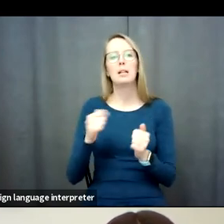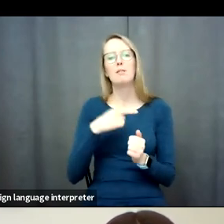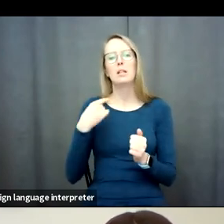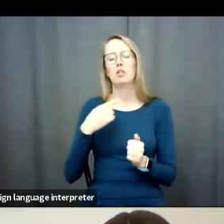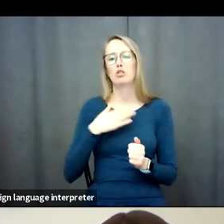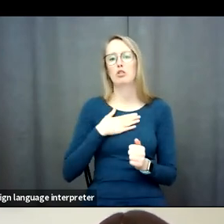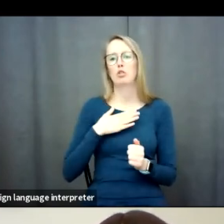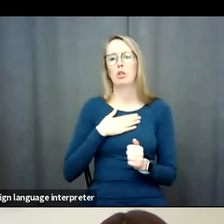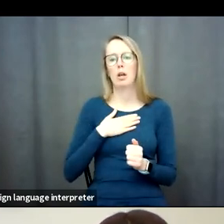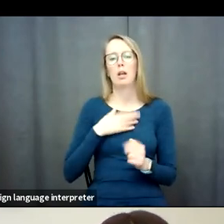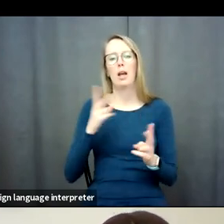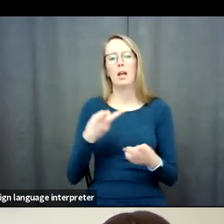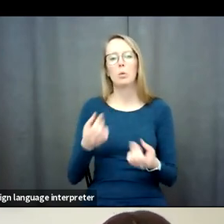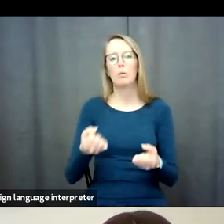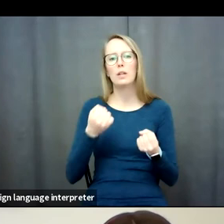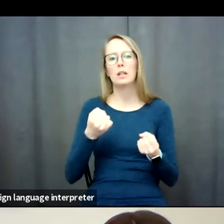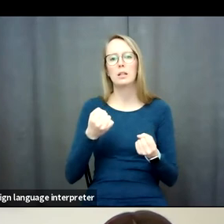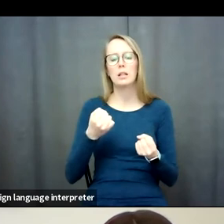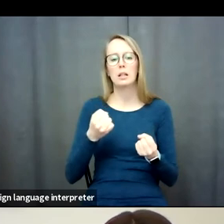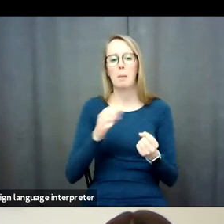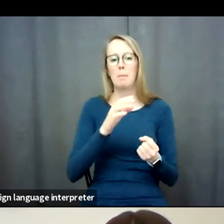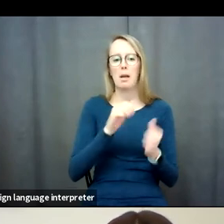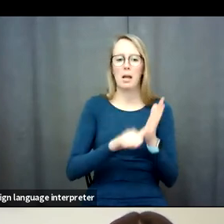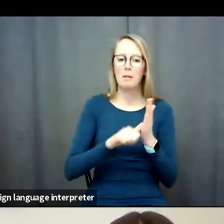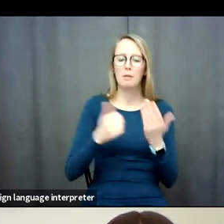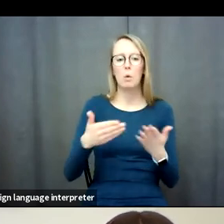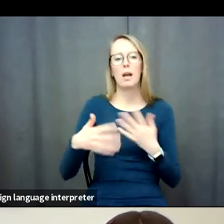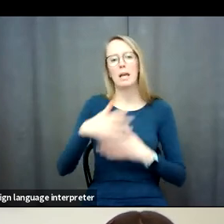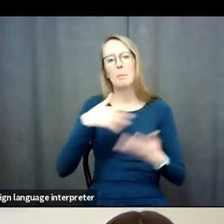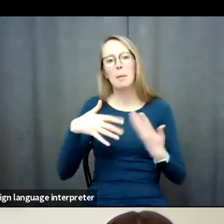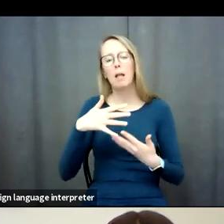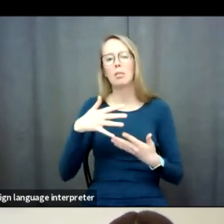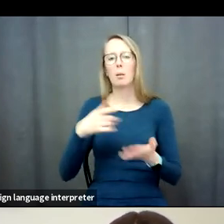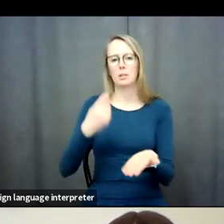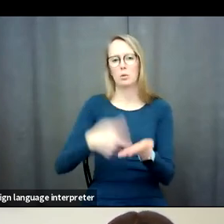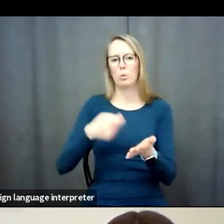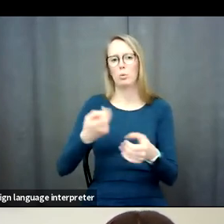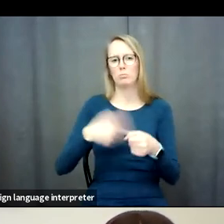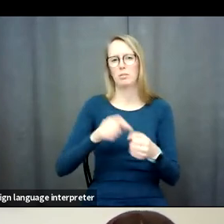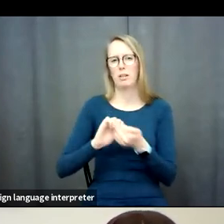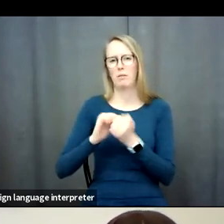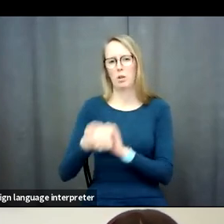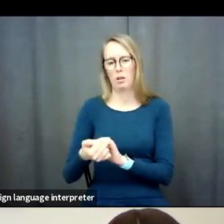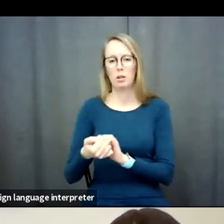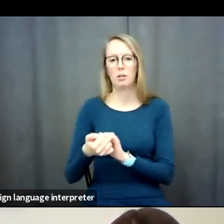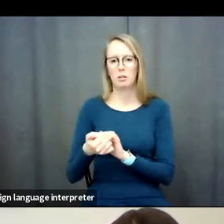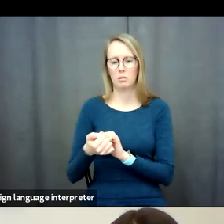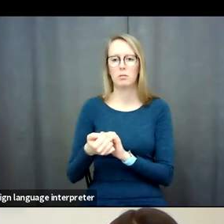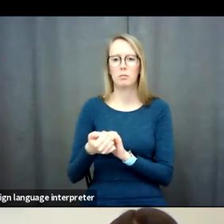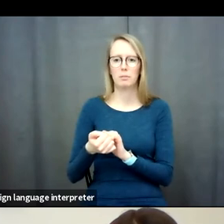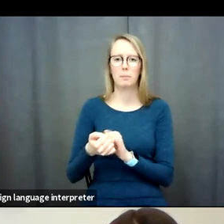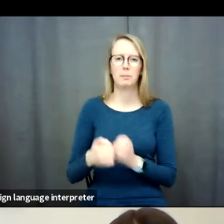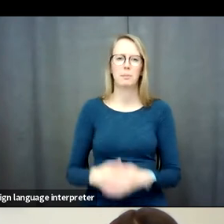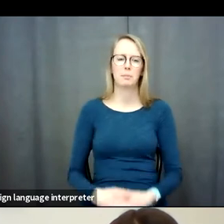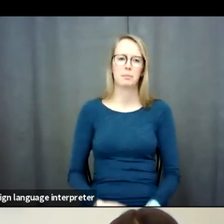that it is important to involve the students when these kind of changes are being made.